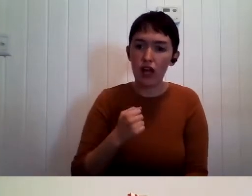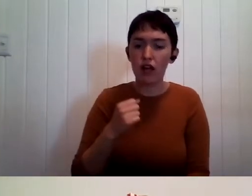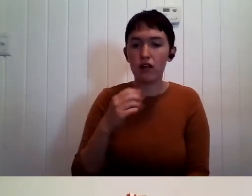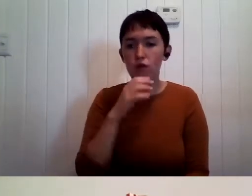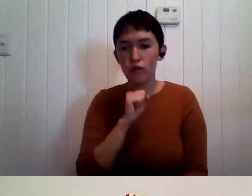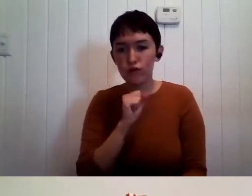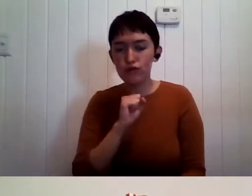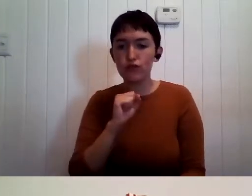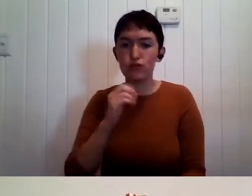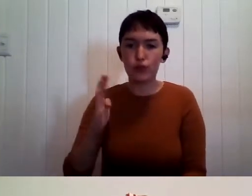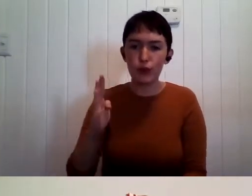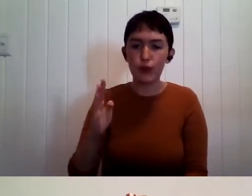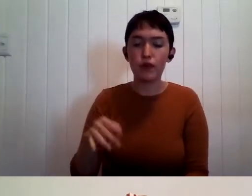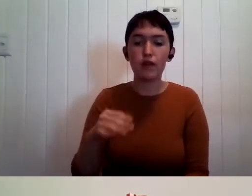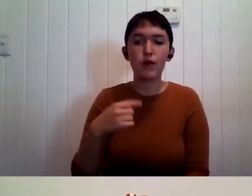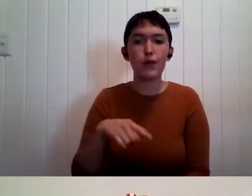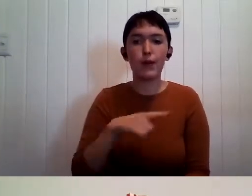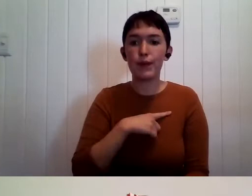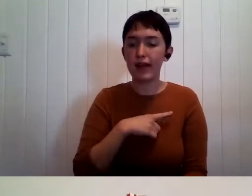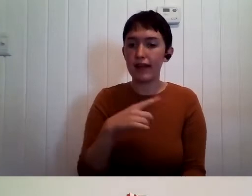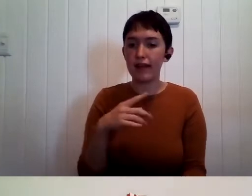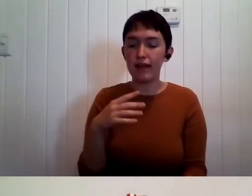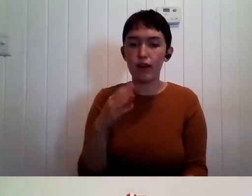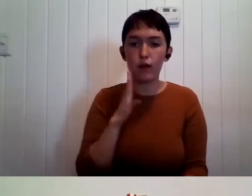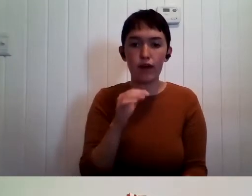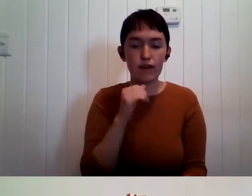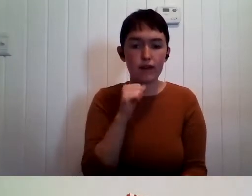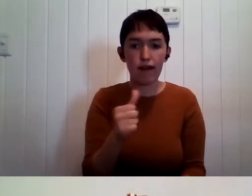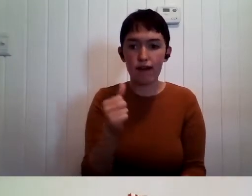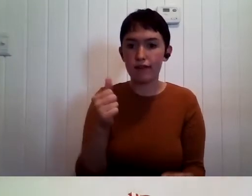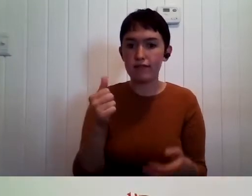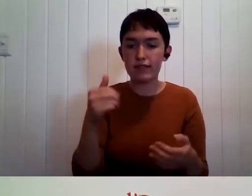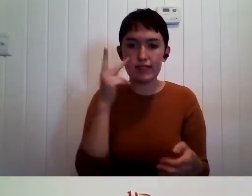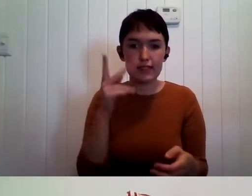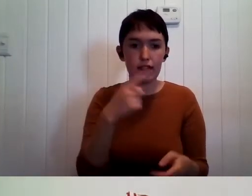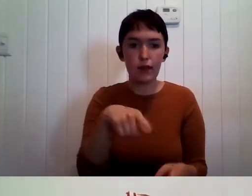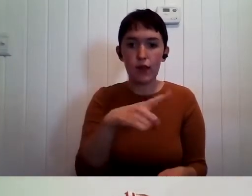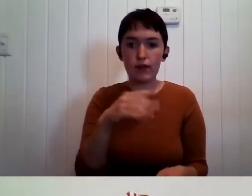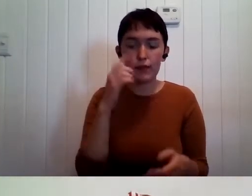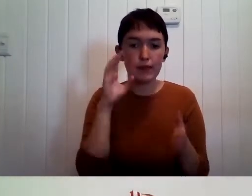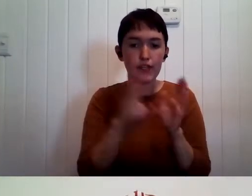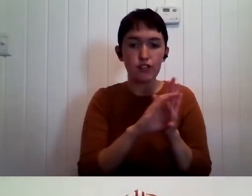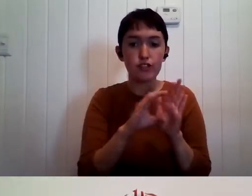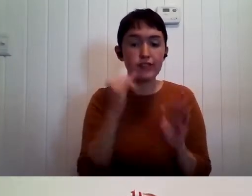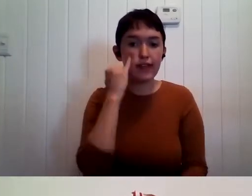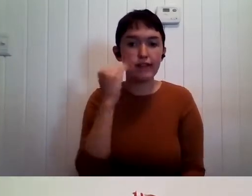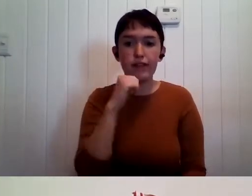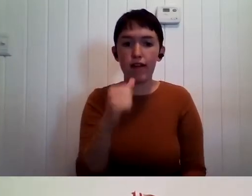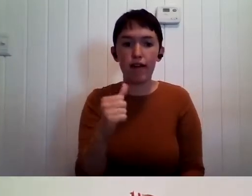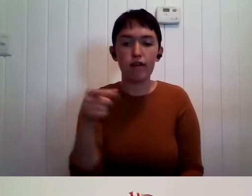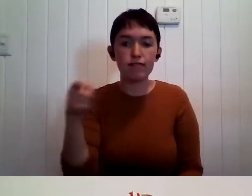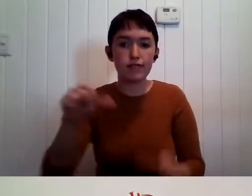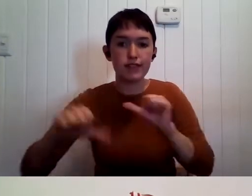to take that picture without somebody studying a jellyfish and stumbling upon this protein. So mistakes in